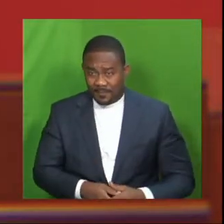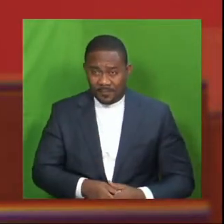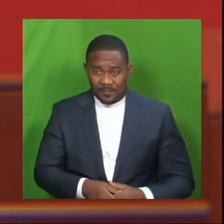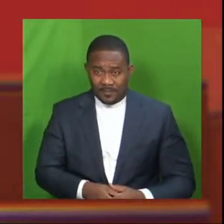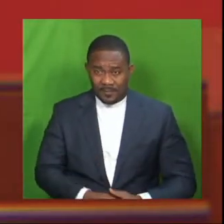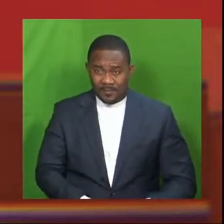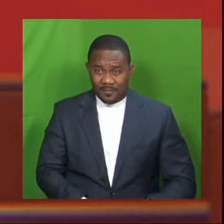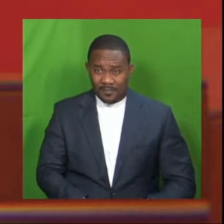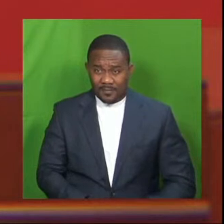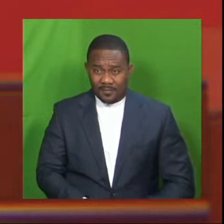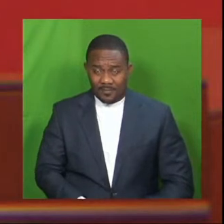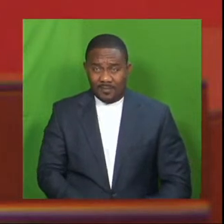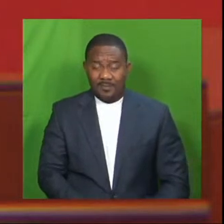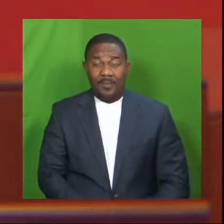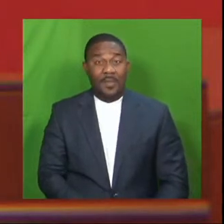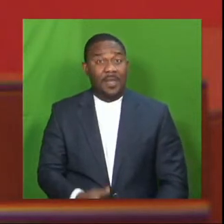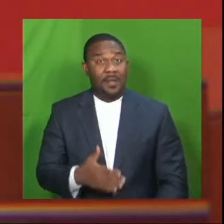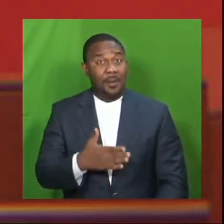what I did